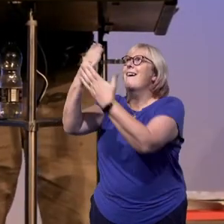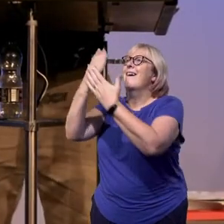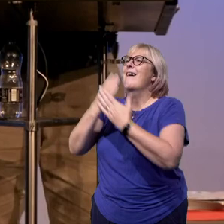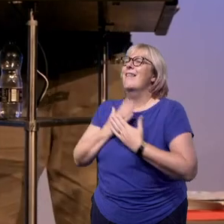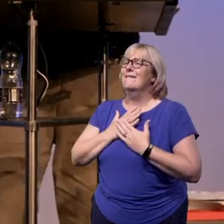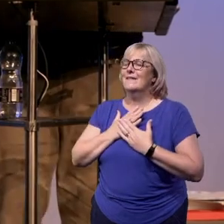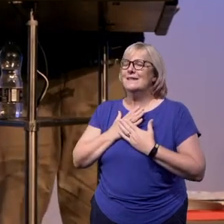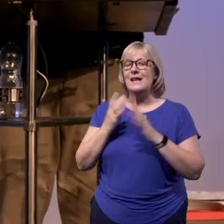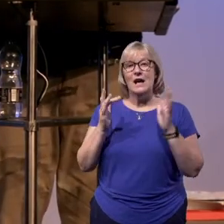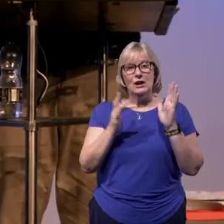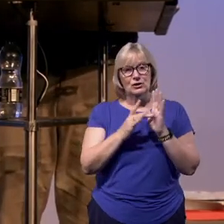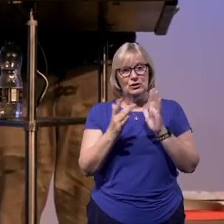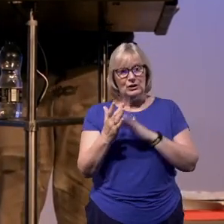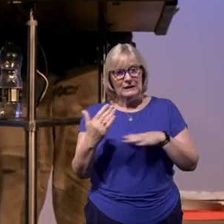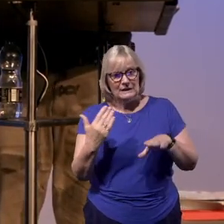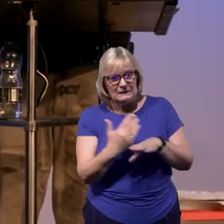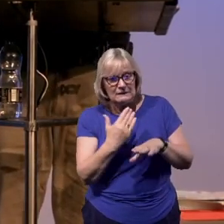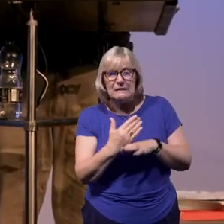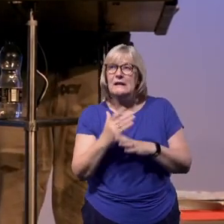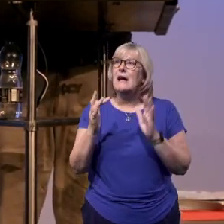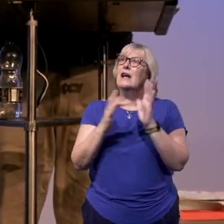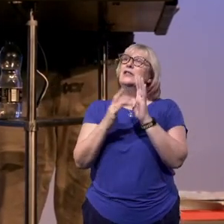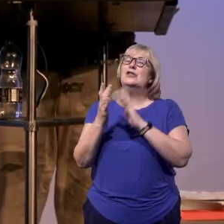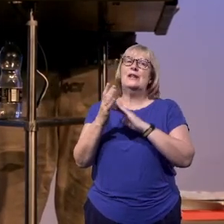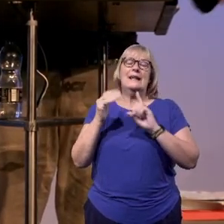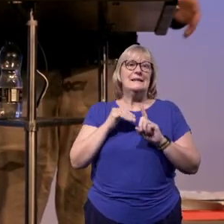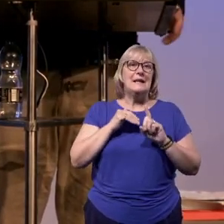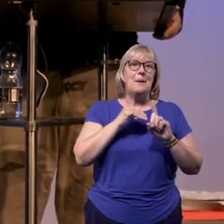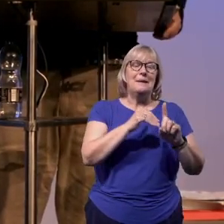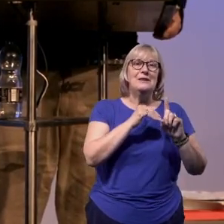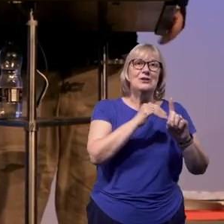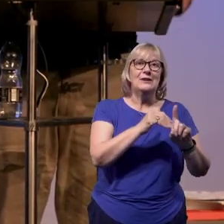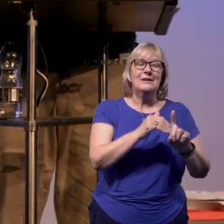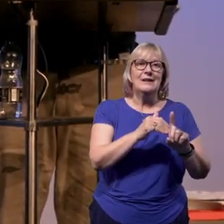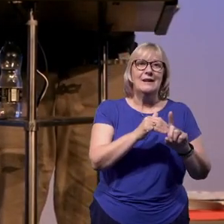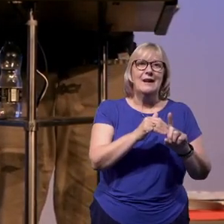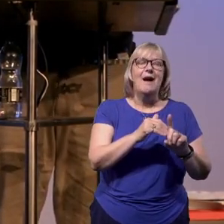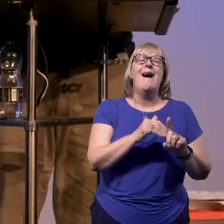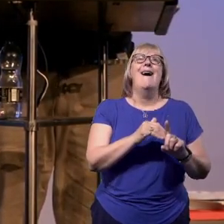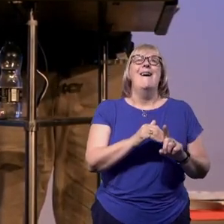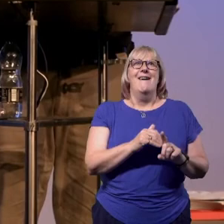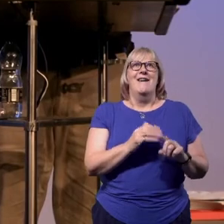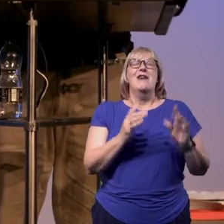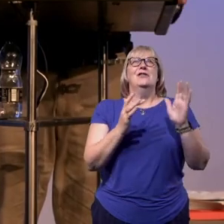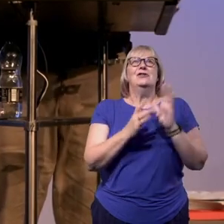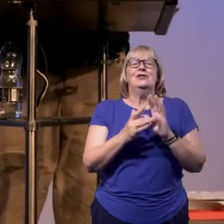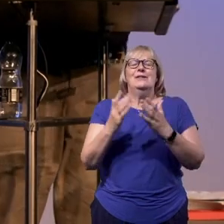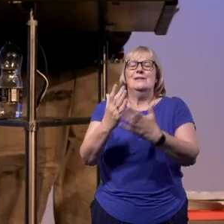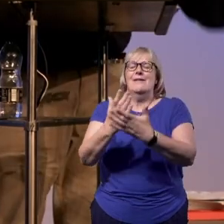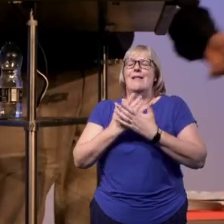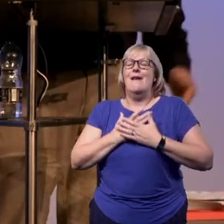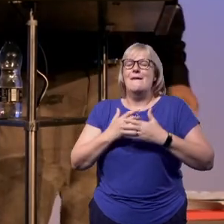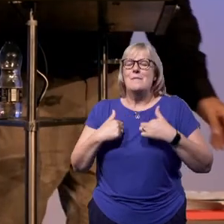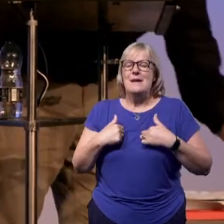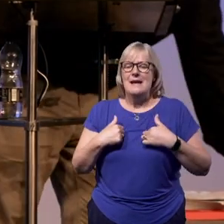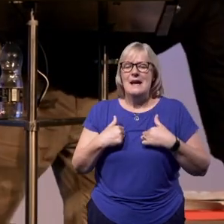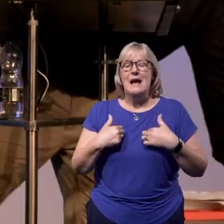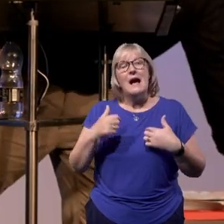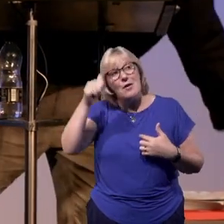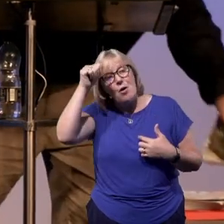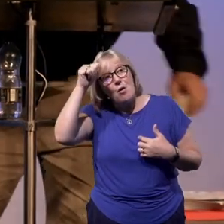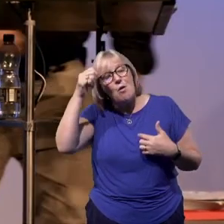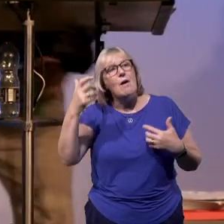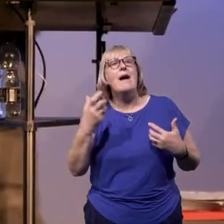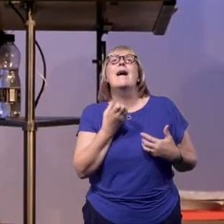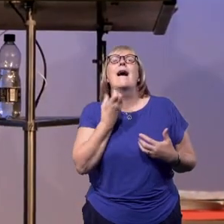of Jesus is about the fact that I'm so loved, he died for me. Now, how do I keep that in place? Answer,